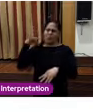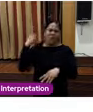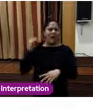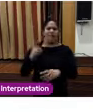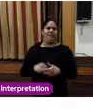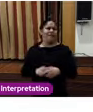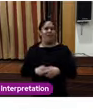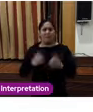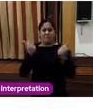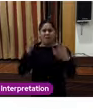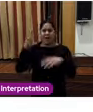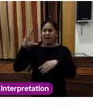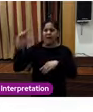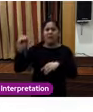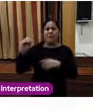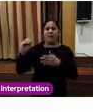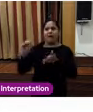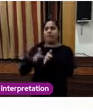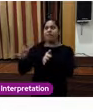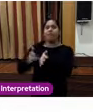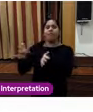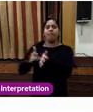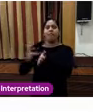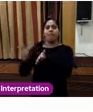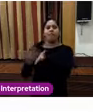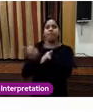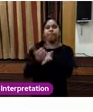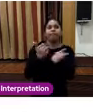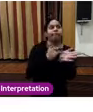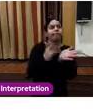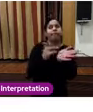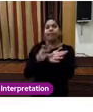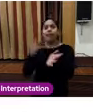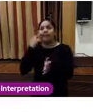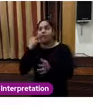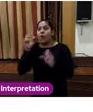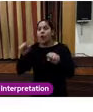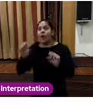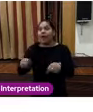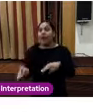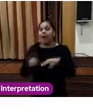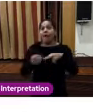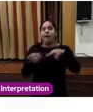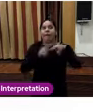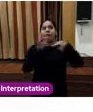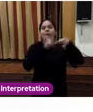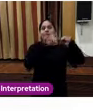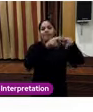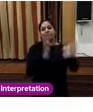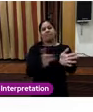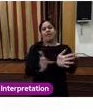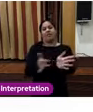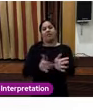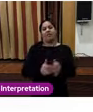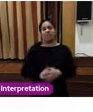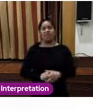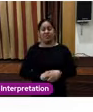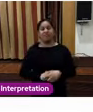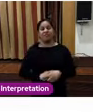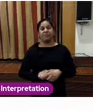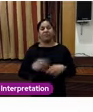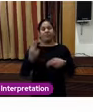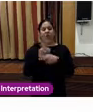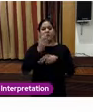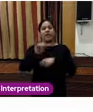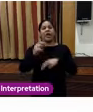because they're grabbing because they see an opportunity, they see something they can bring, and it's going up. And they use this term,